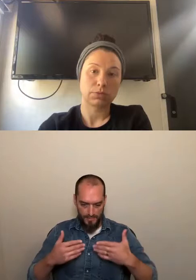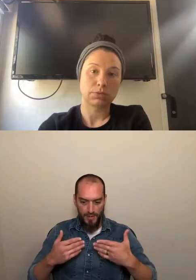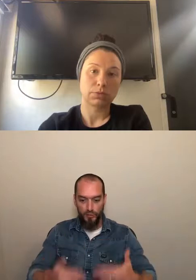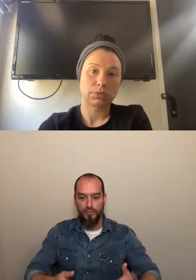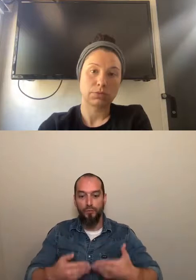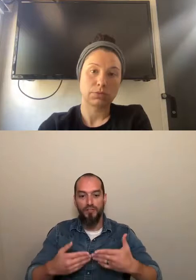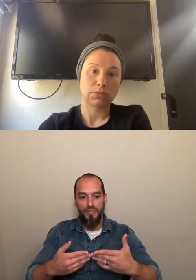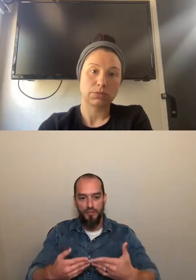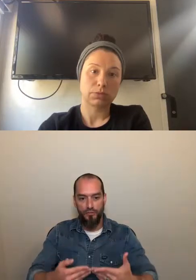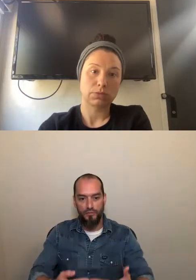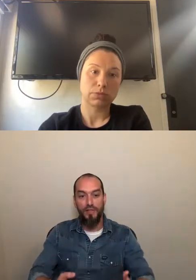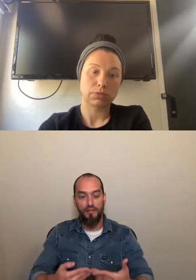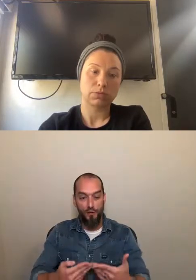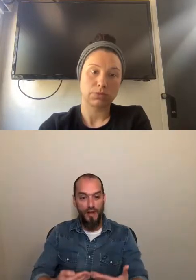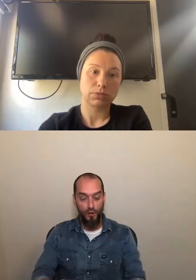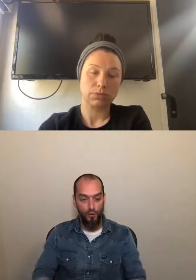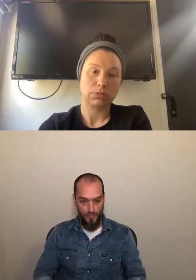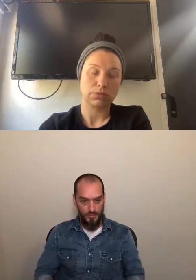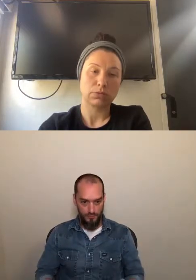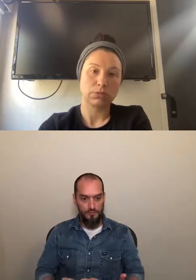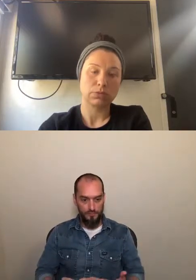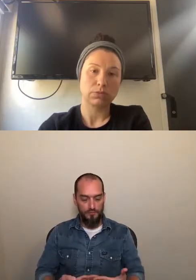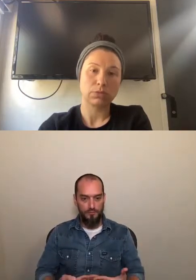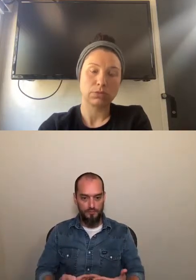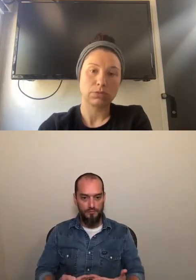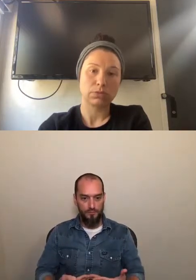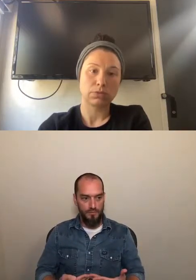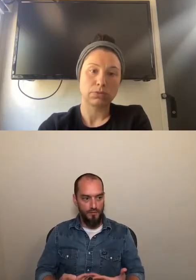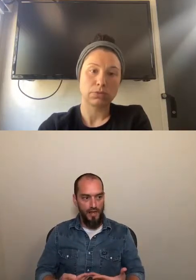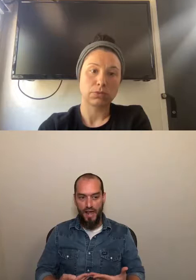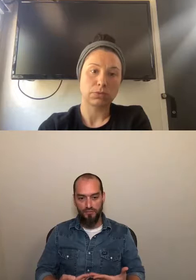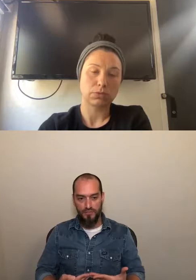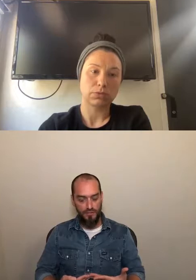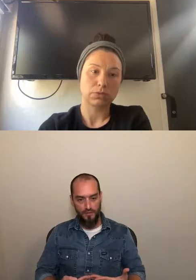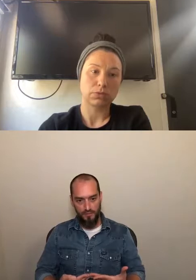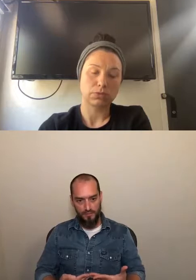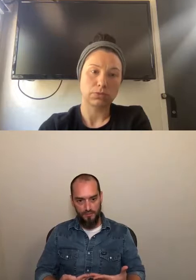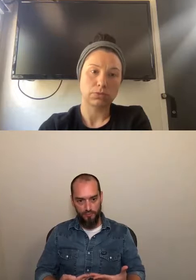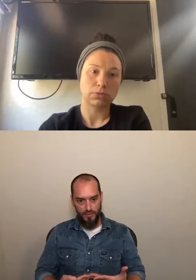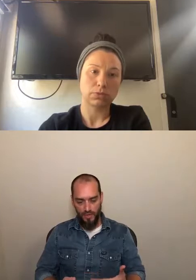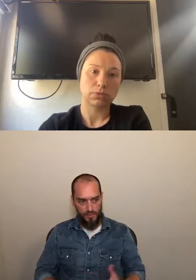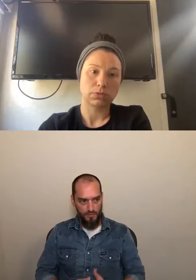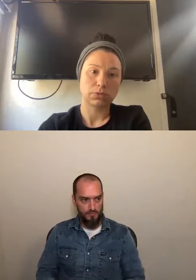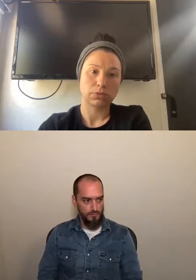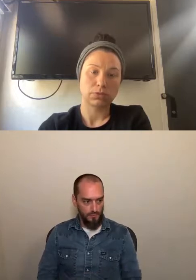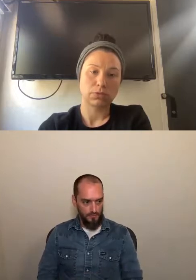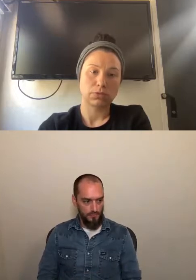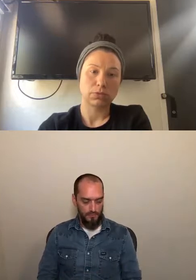that is my duty. Once I understand how bad a home is, then I have to say it. But